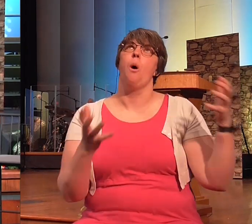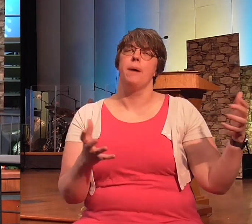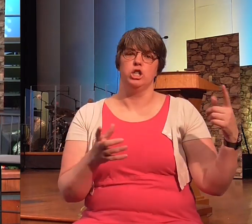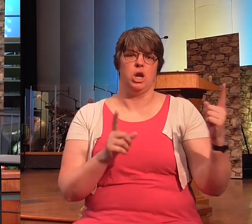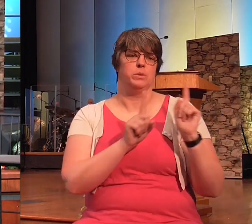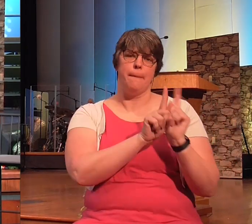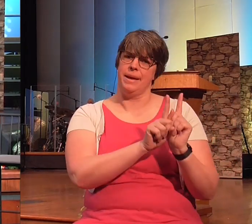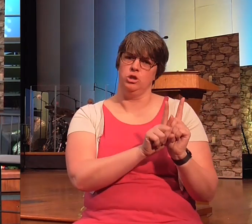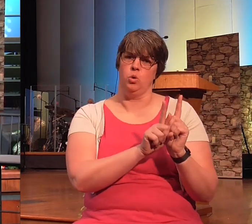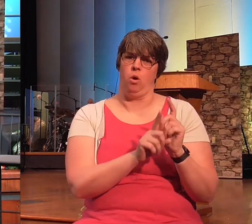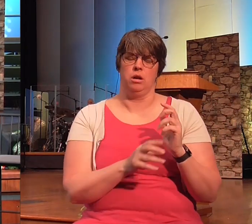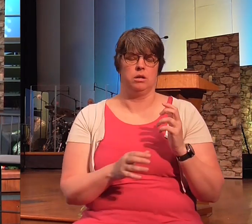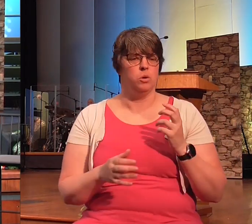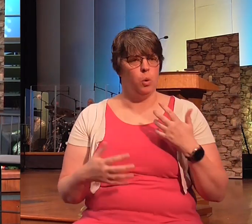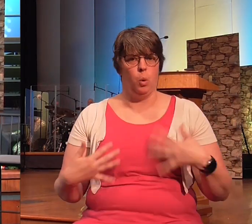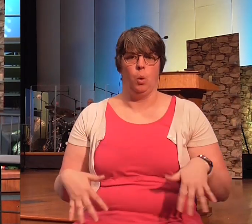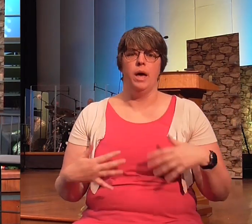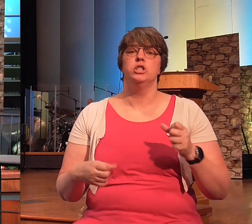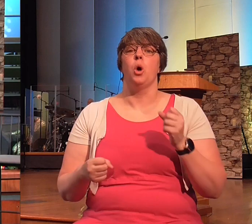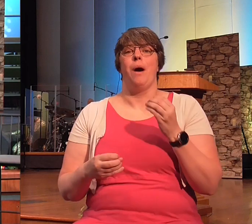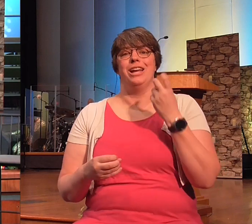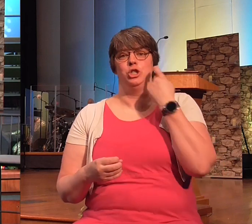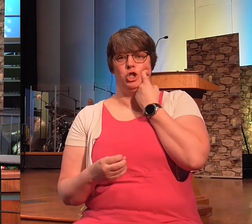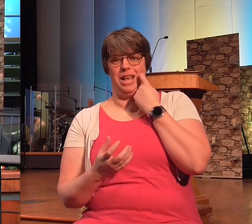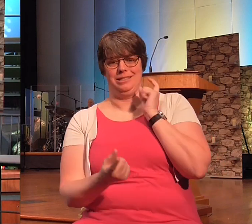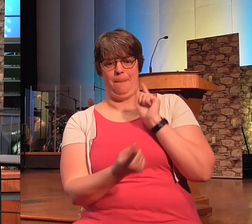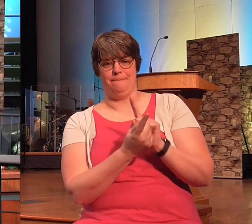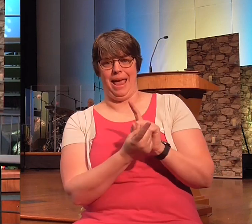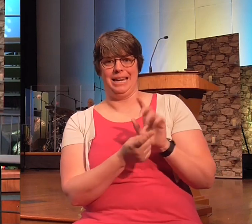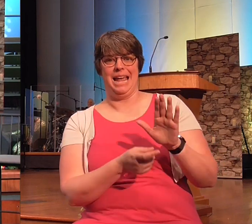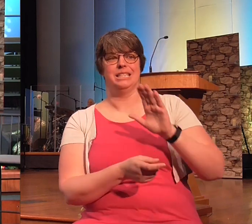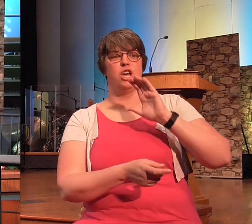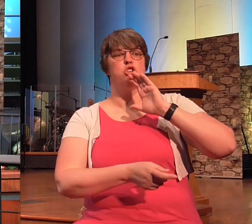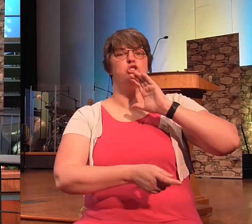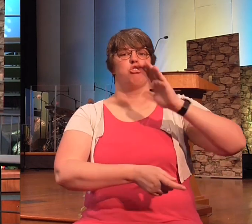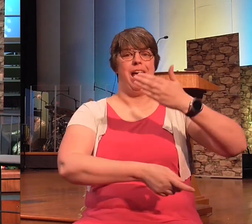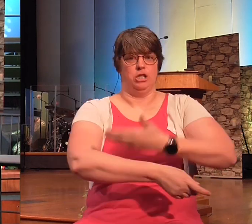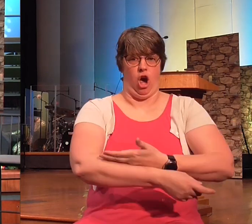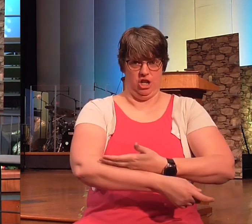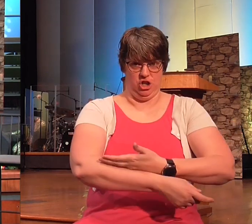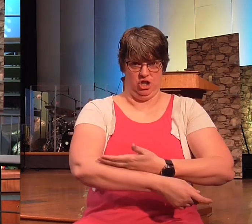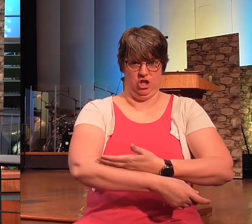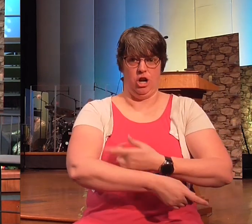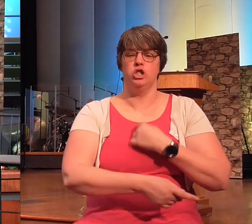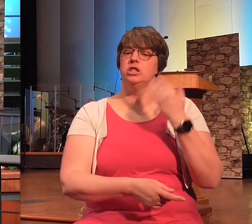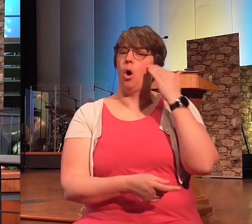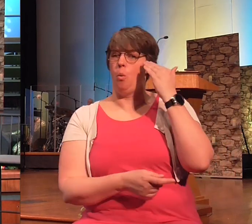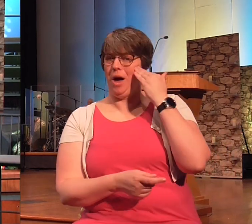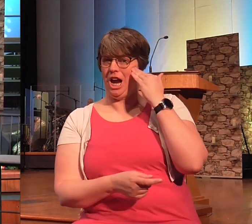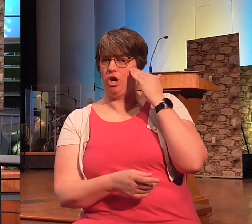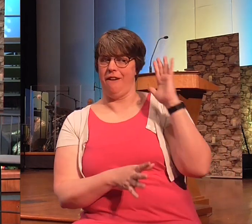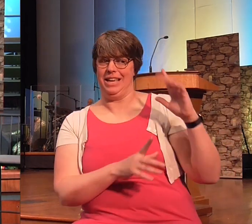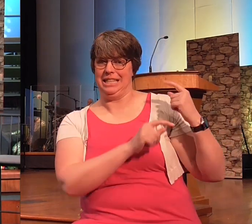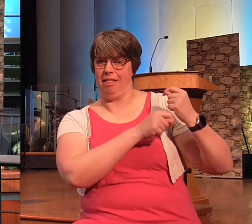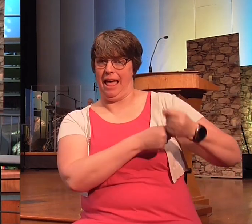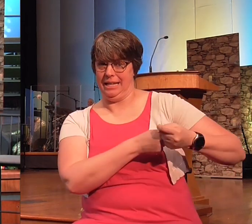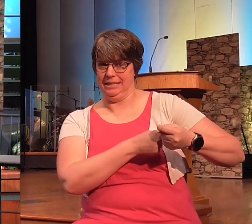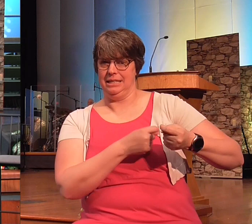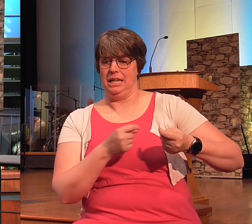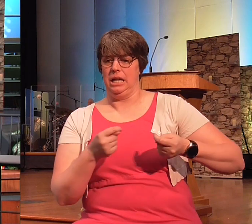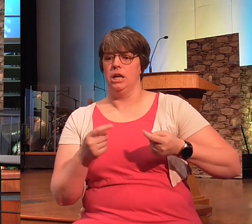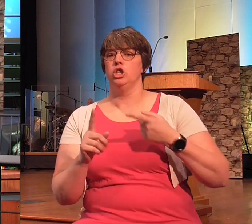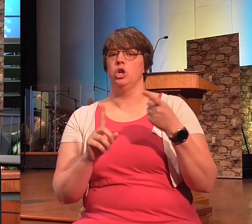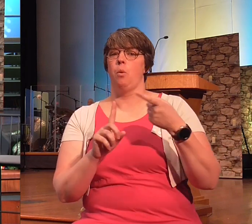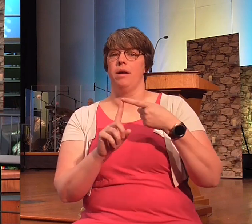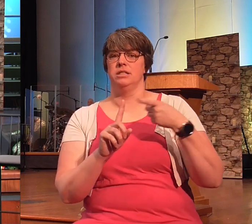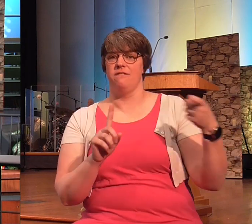mentor as well as Fred. And so I've just met his granddaughter, who is aware of his legacy here at Mile High and wanted to come out from